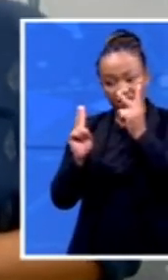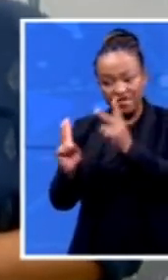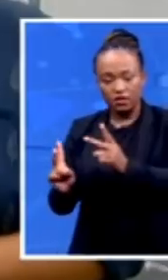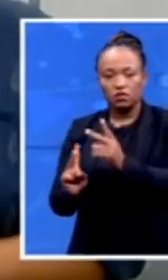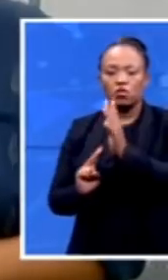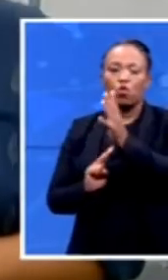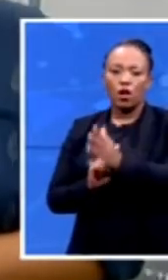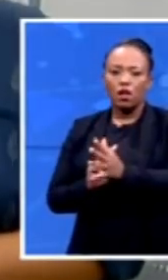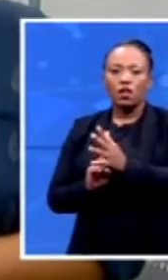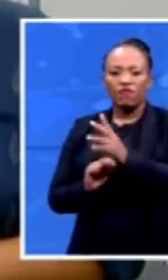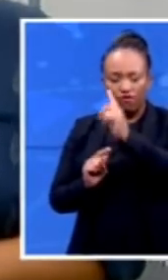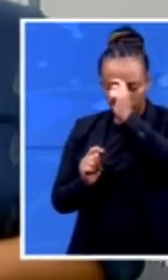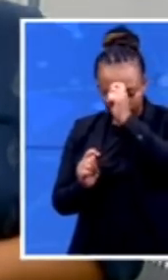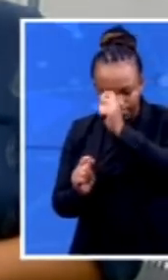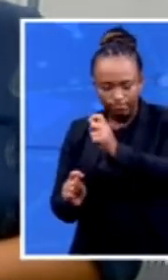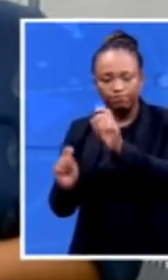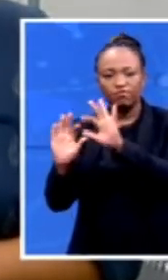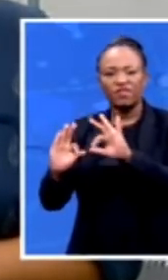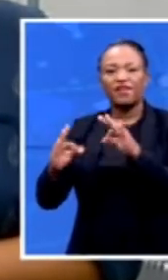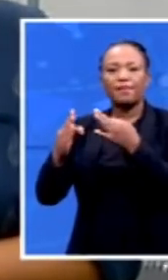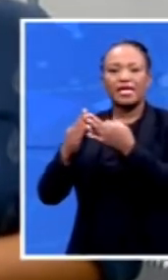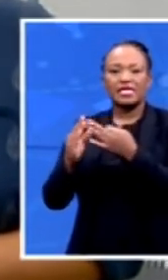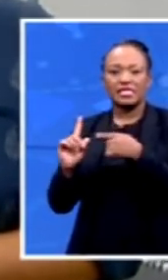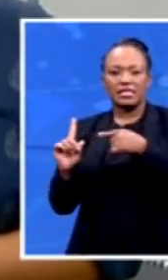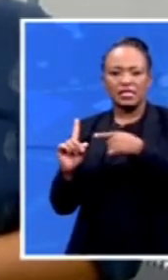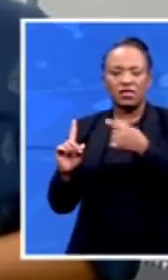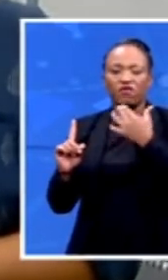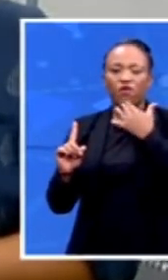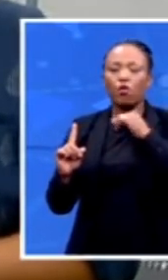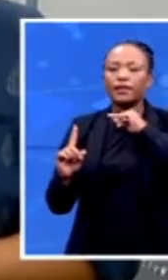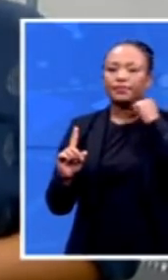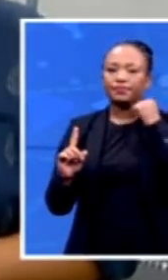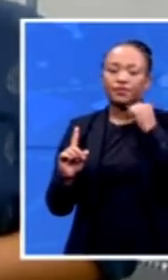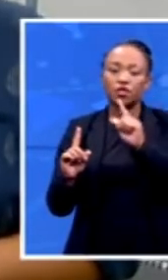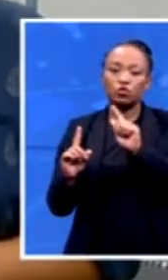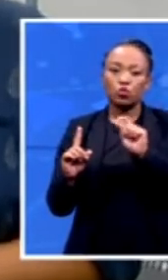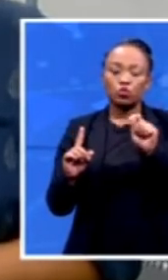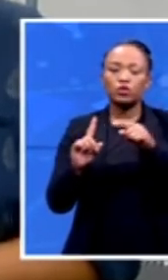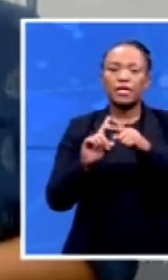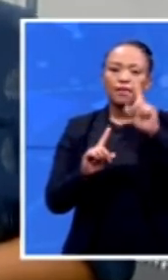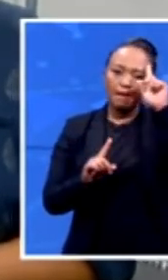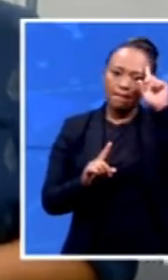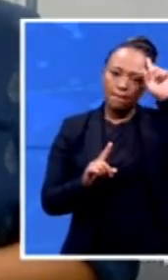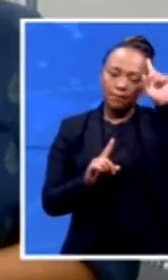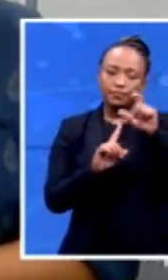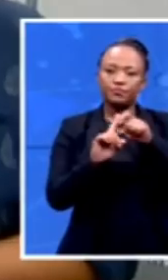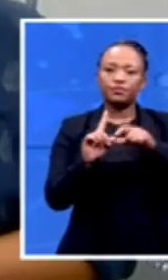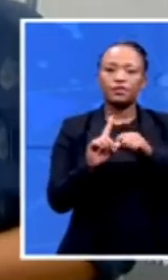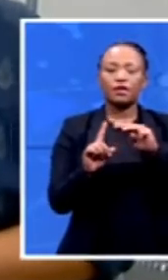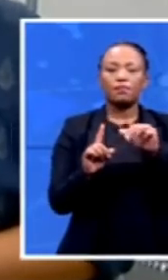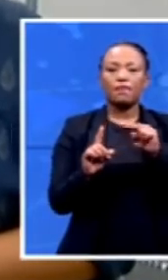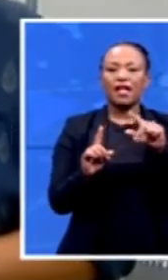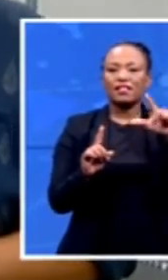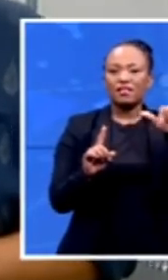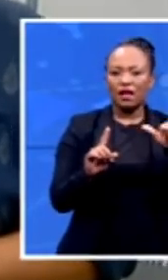family. We've also heard that Mandla Mandela will be paying a visit, and the founder of Gift of the Givers, Imtiaz Suleiman,